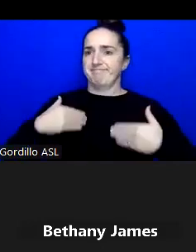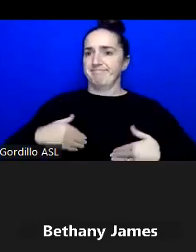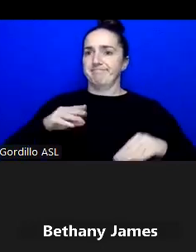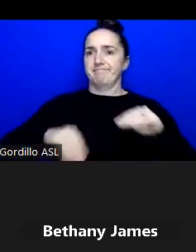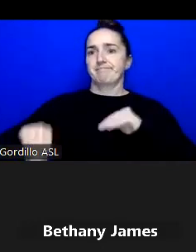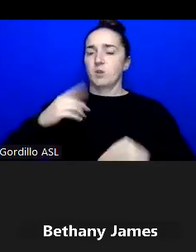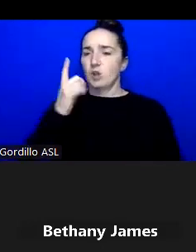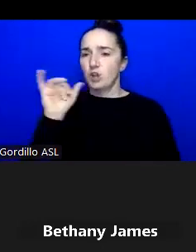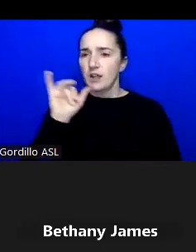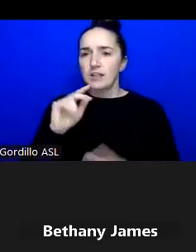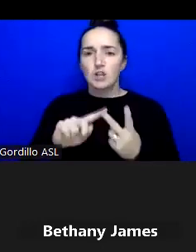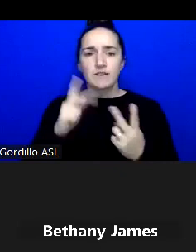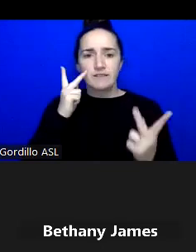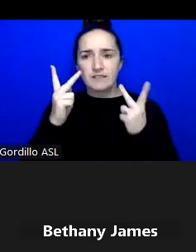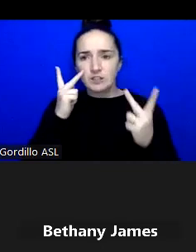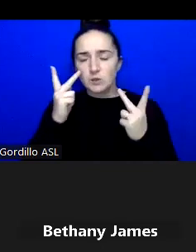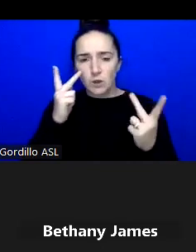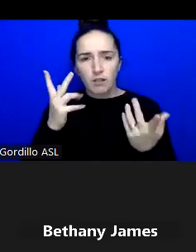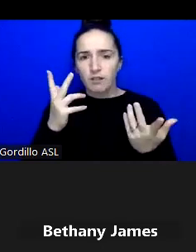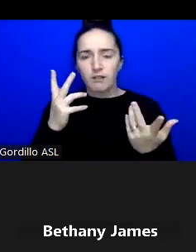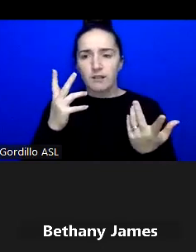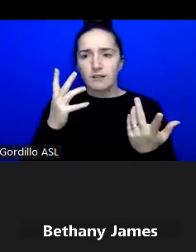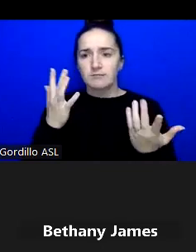acuity? Do they have a support system?